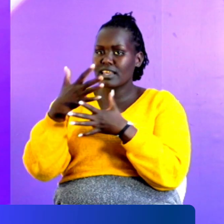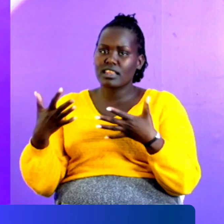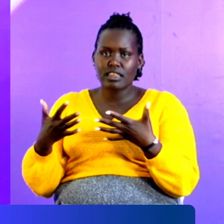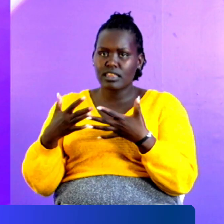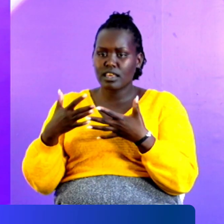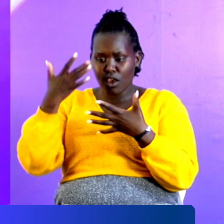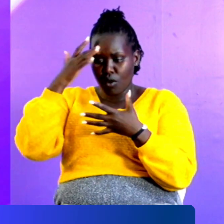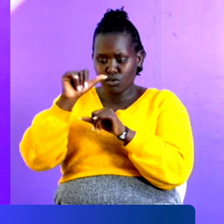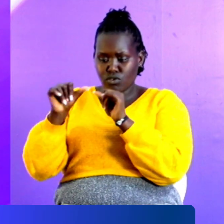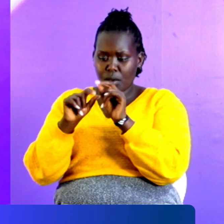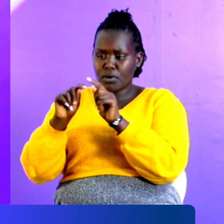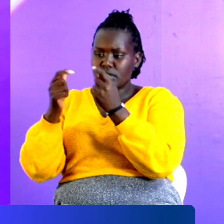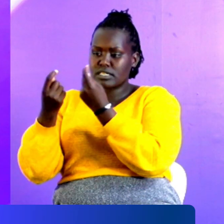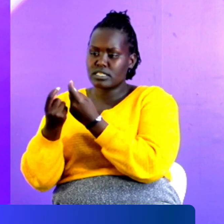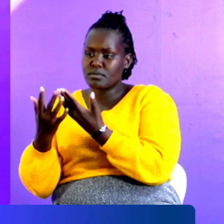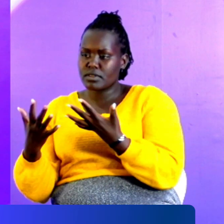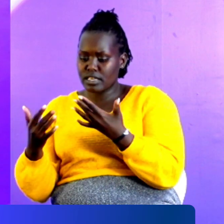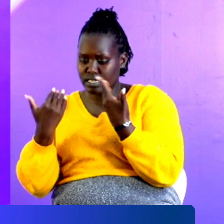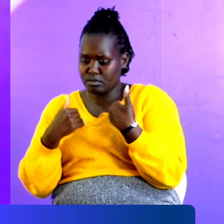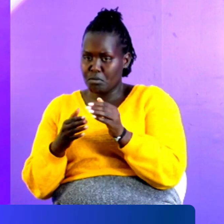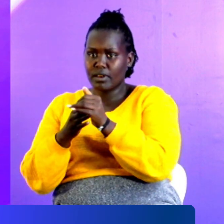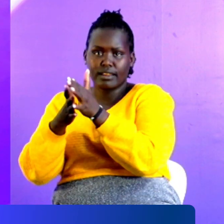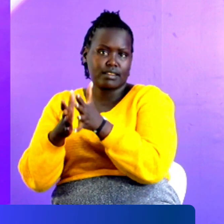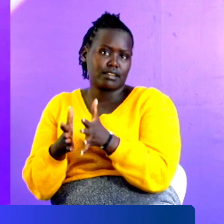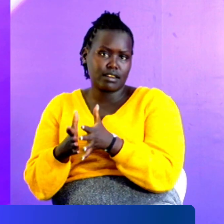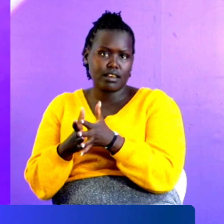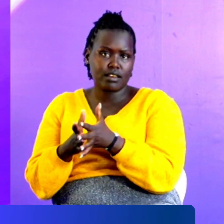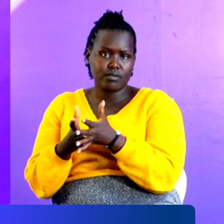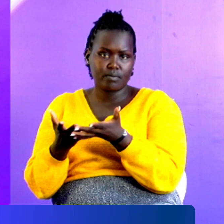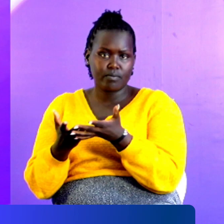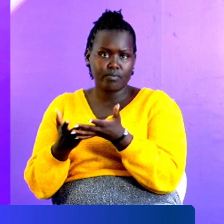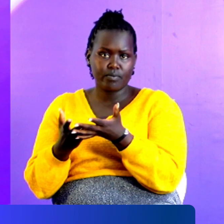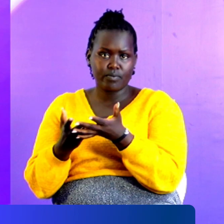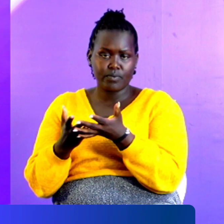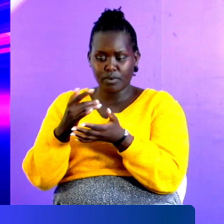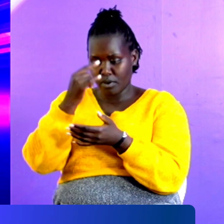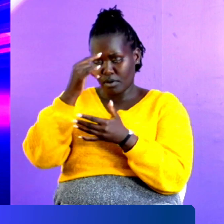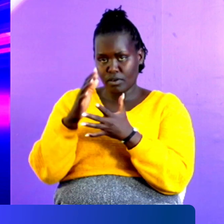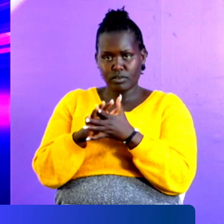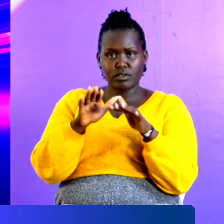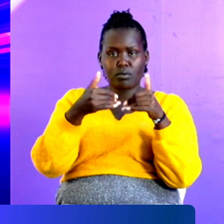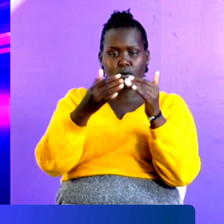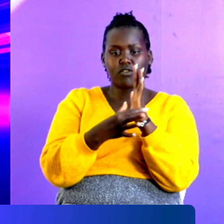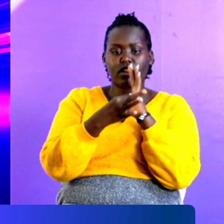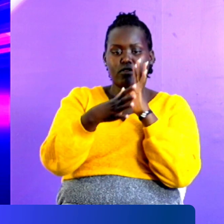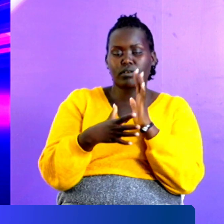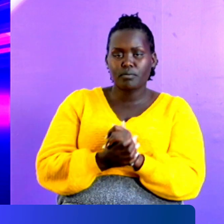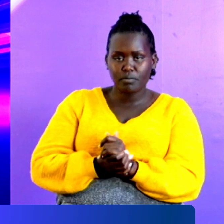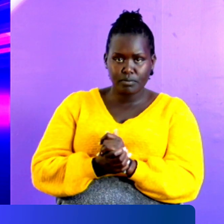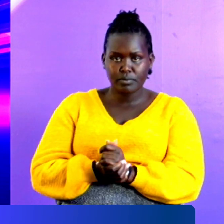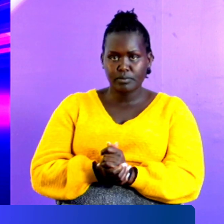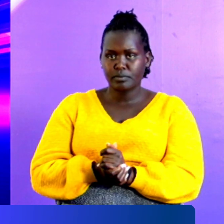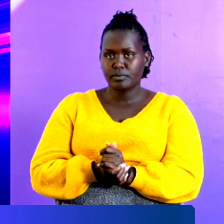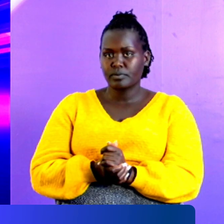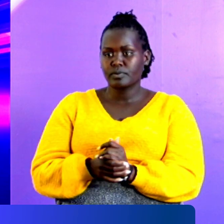about team dynamics. Mimi ni kiongozi. Yeah. You're going to find it tough. Because a phone gave you fame. Exactly. Exactly.